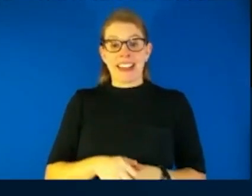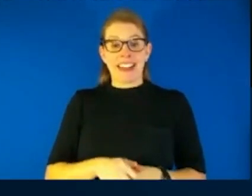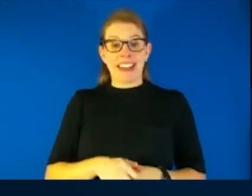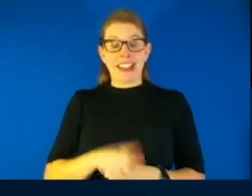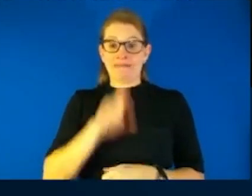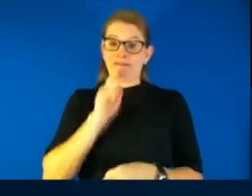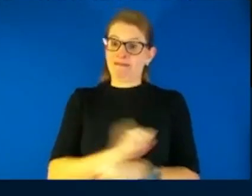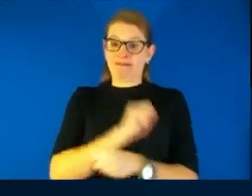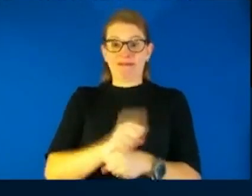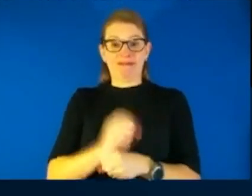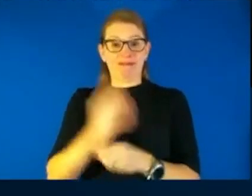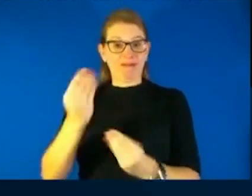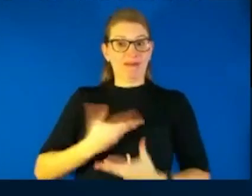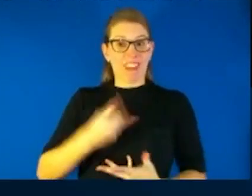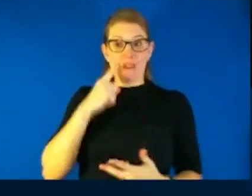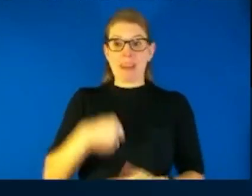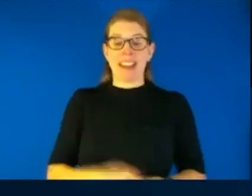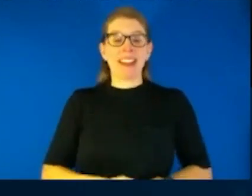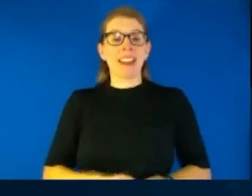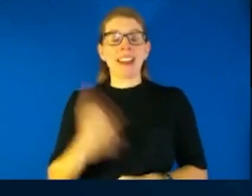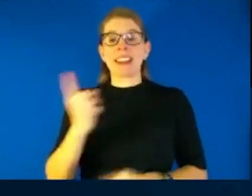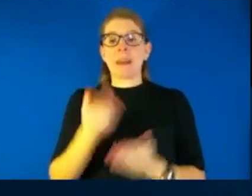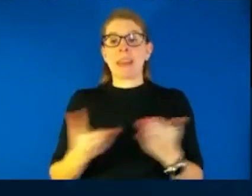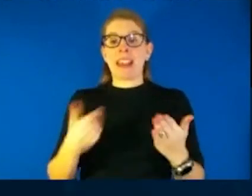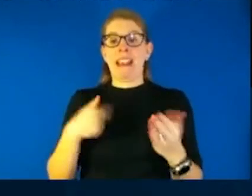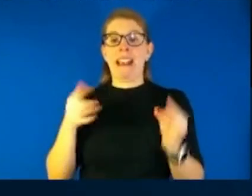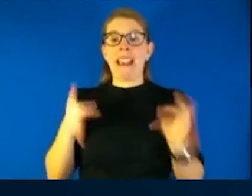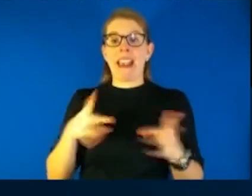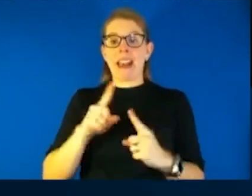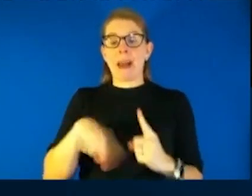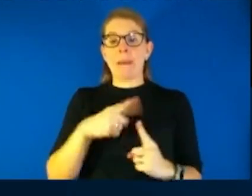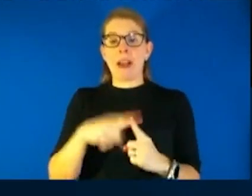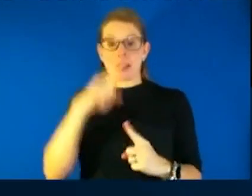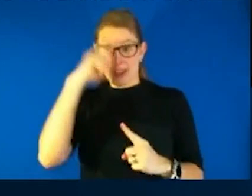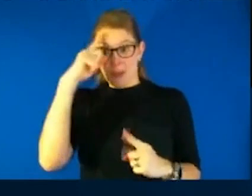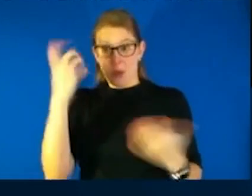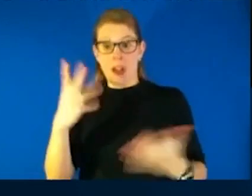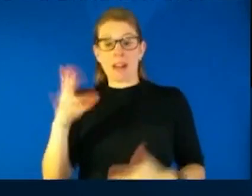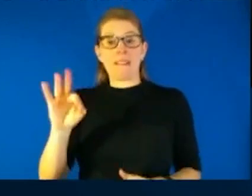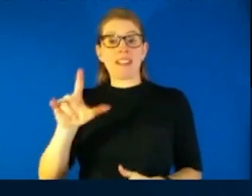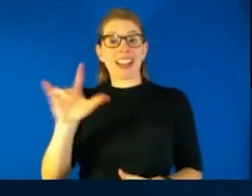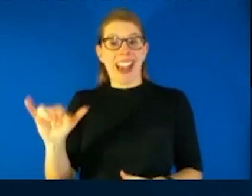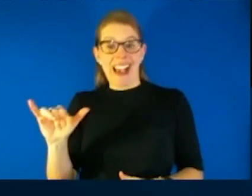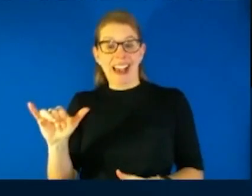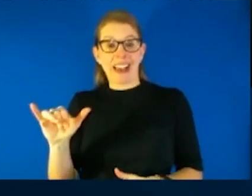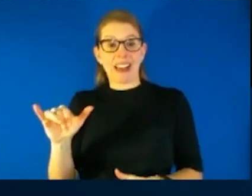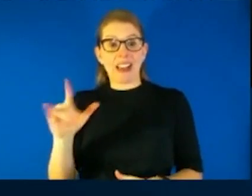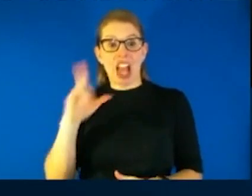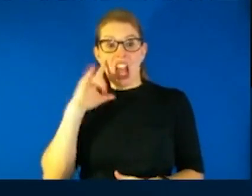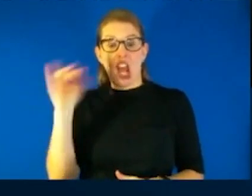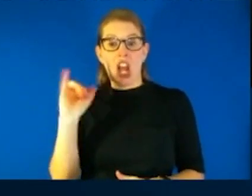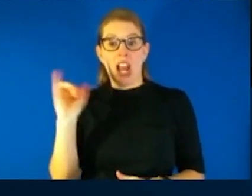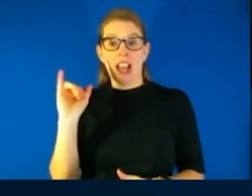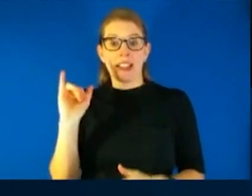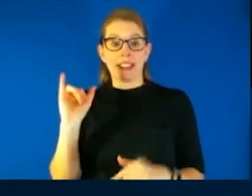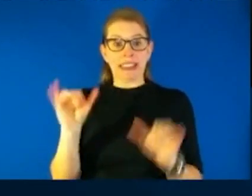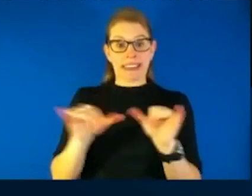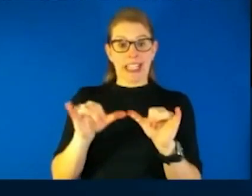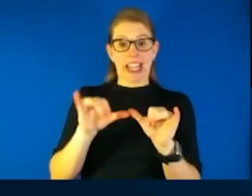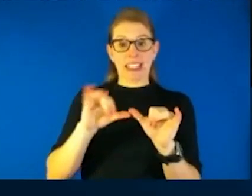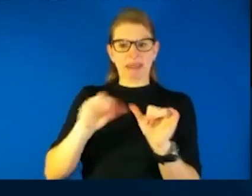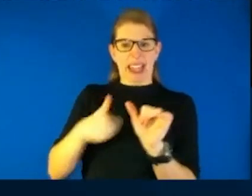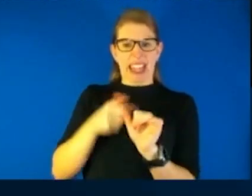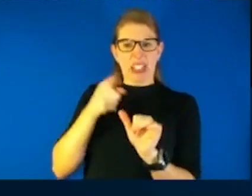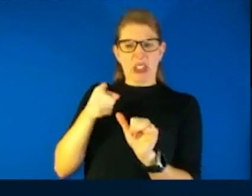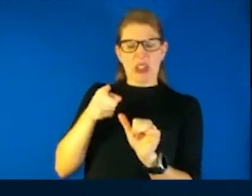it. Okay. So something I hate about summer are the flies. They kind of look like the size of what's behind you, Dr. Higgs.